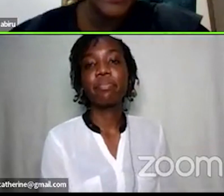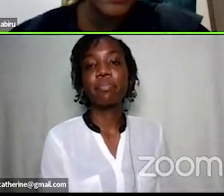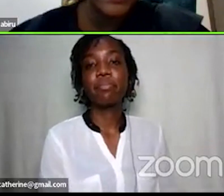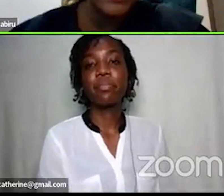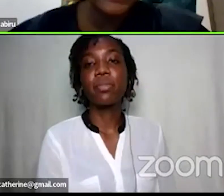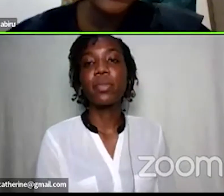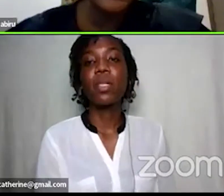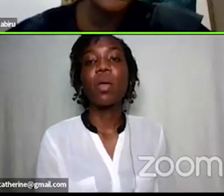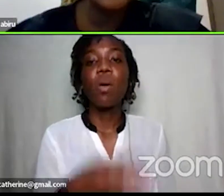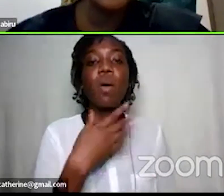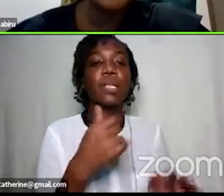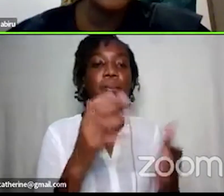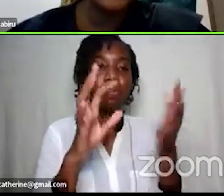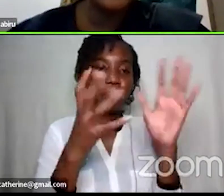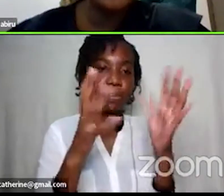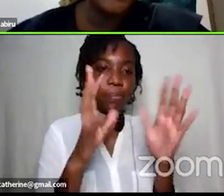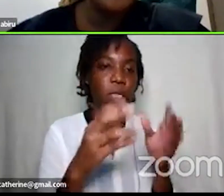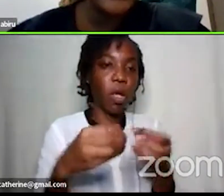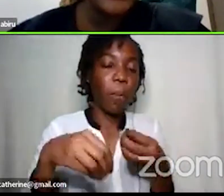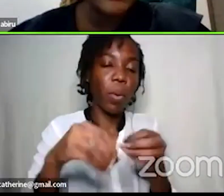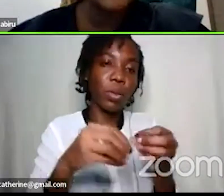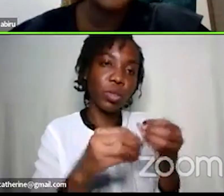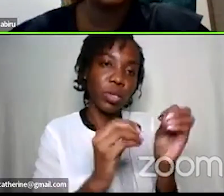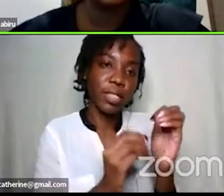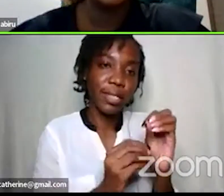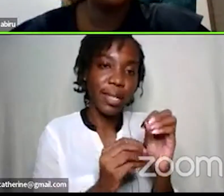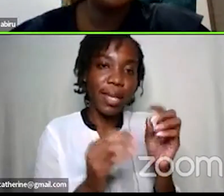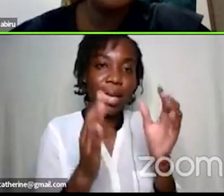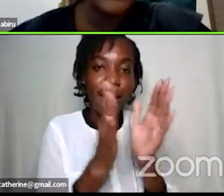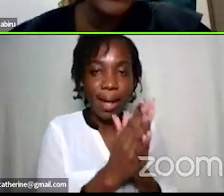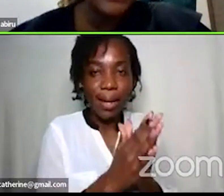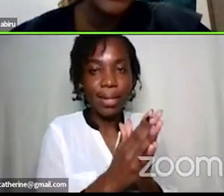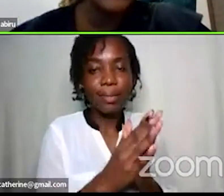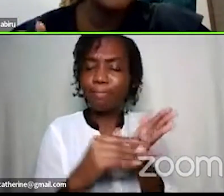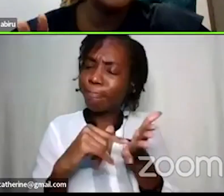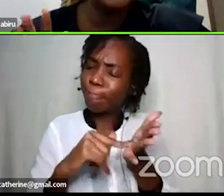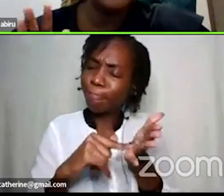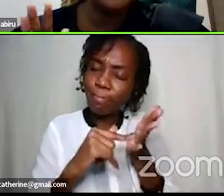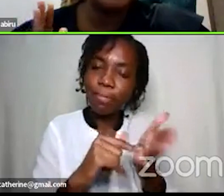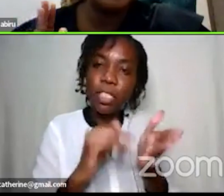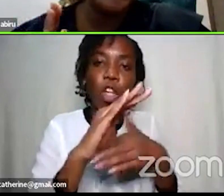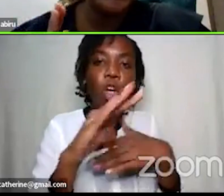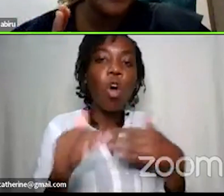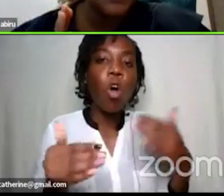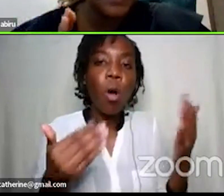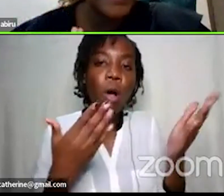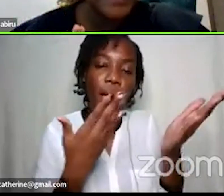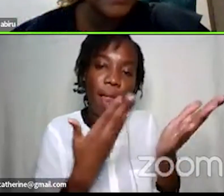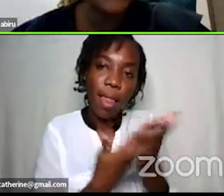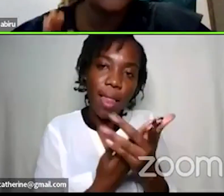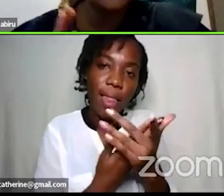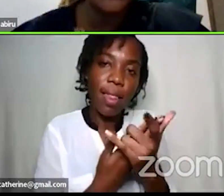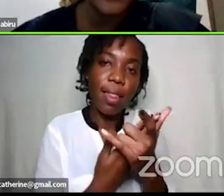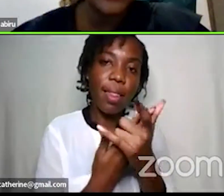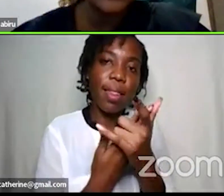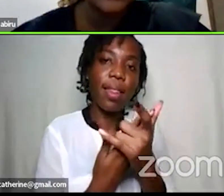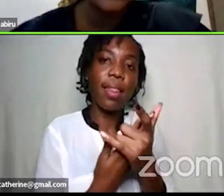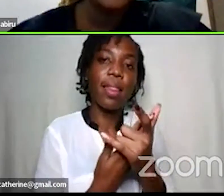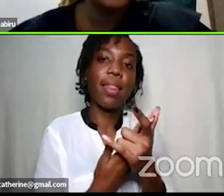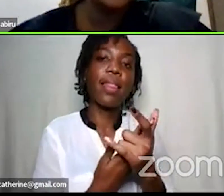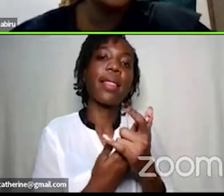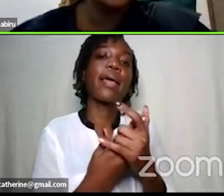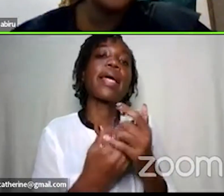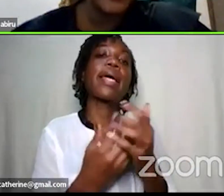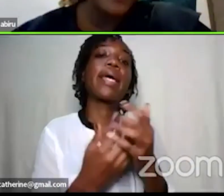the opportunity and emphasize that everybody is tasked or